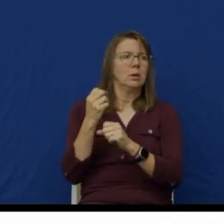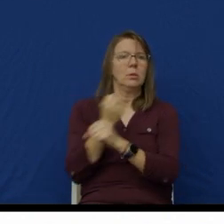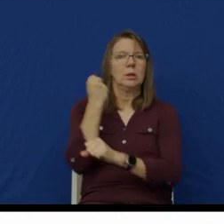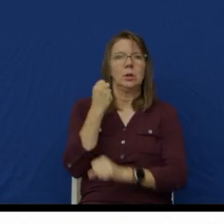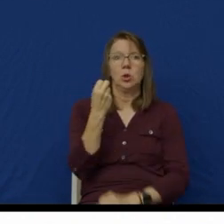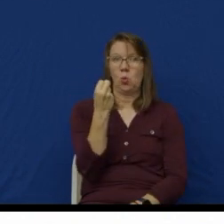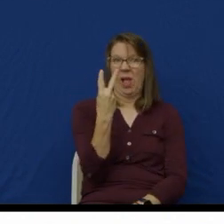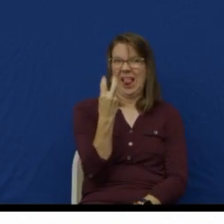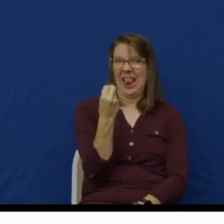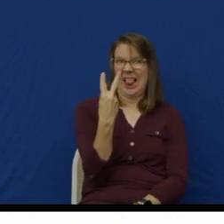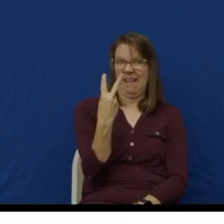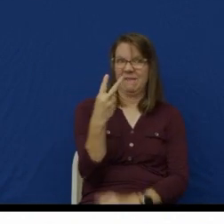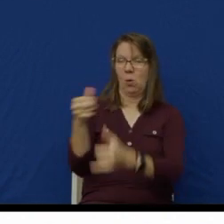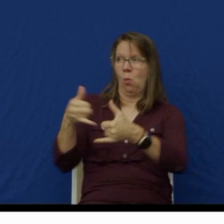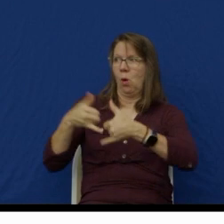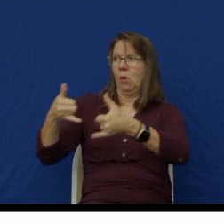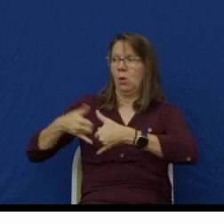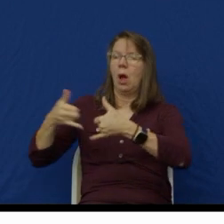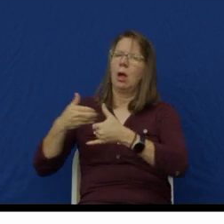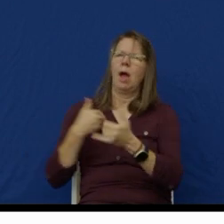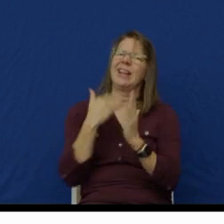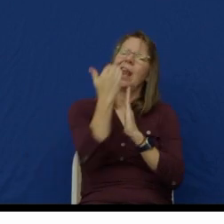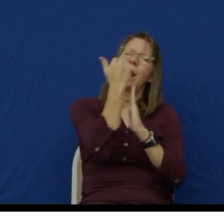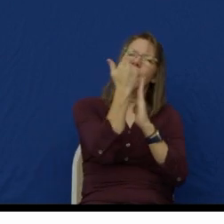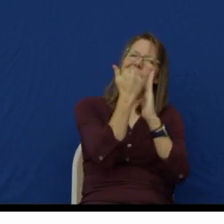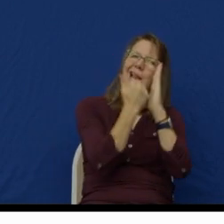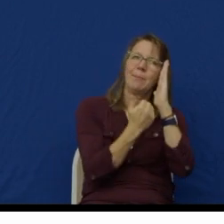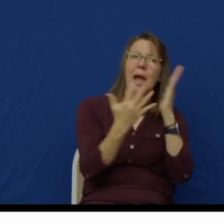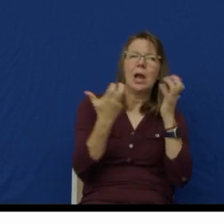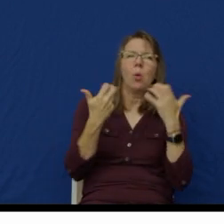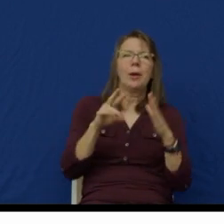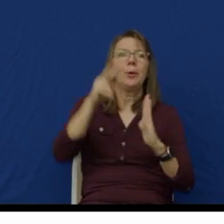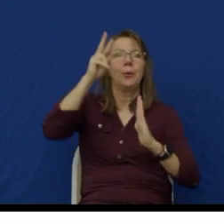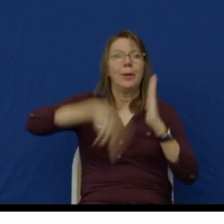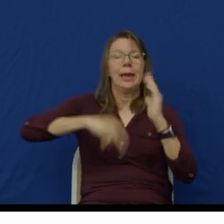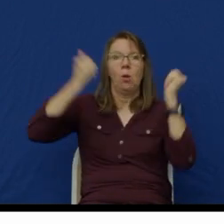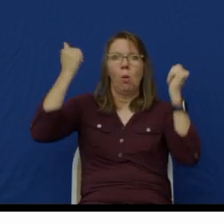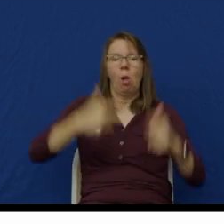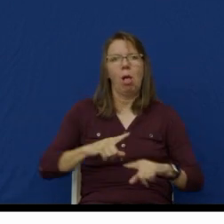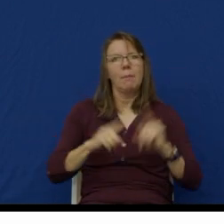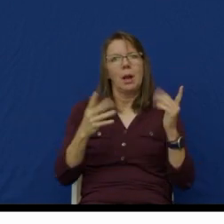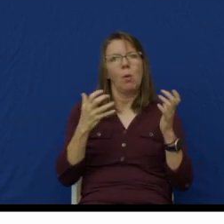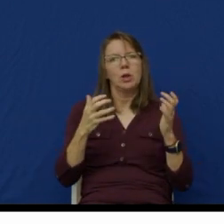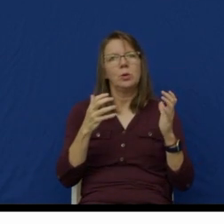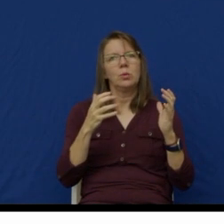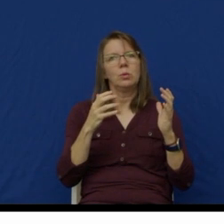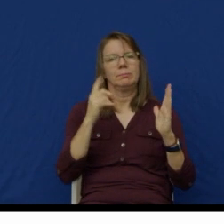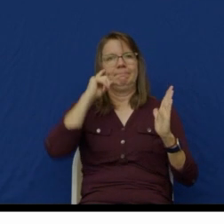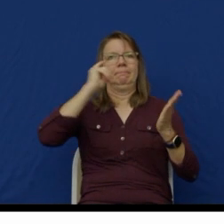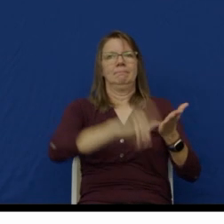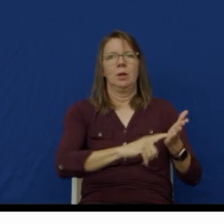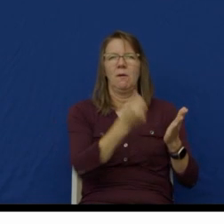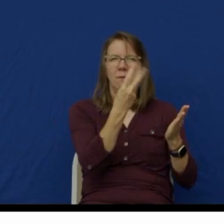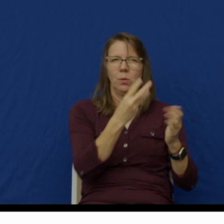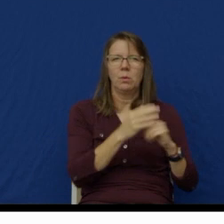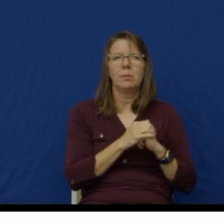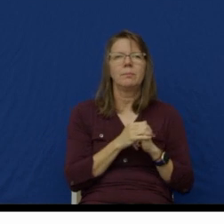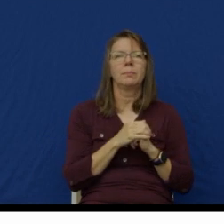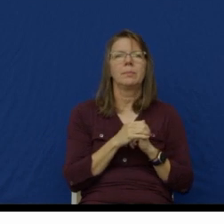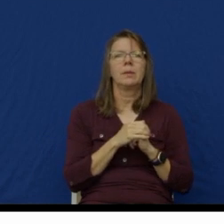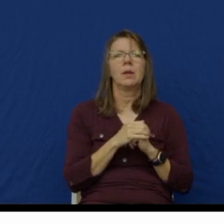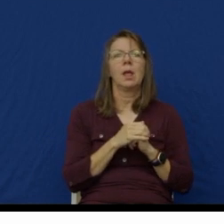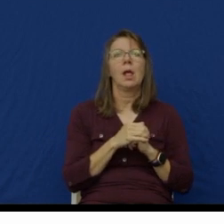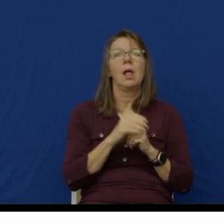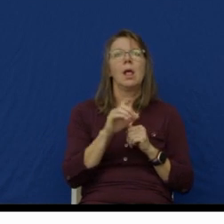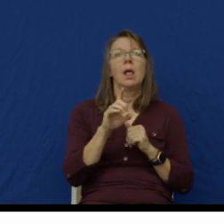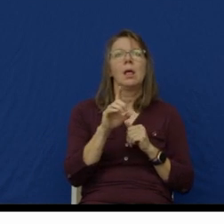year. I have a great list of those. I won't read all 12, but I wanted to highlight some of those. The DEIB